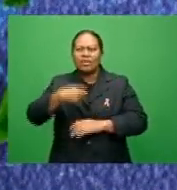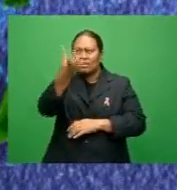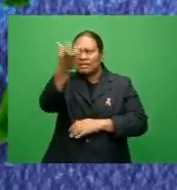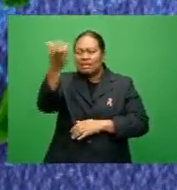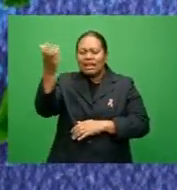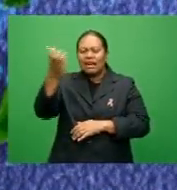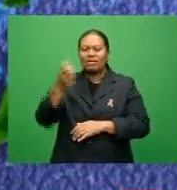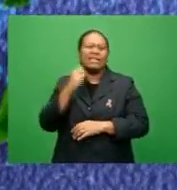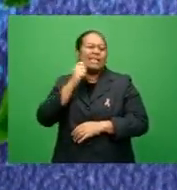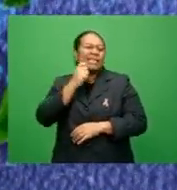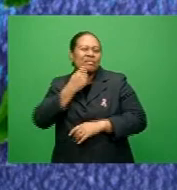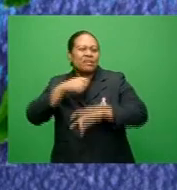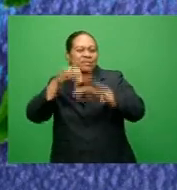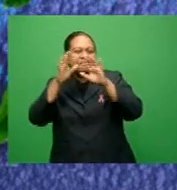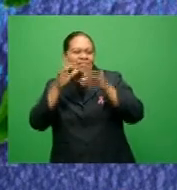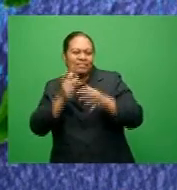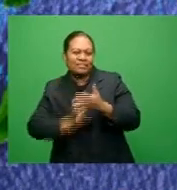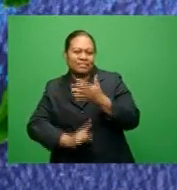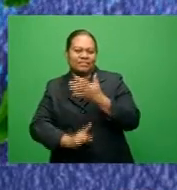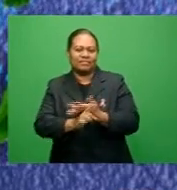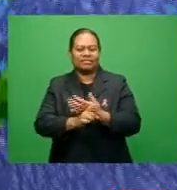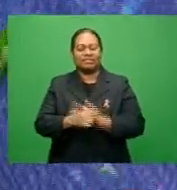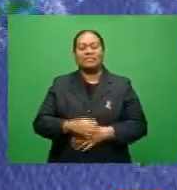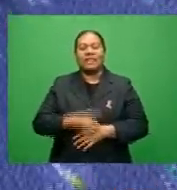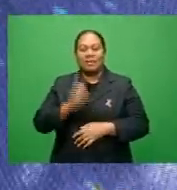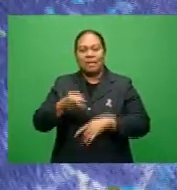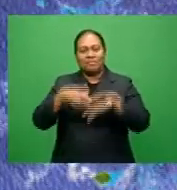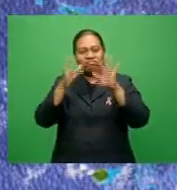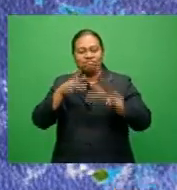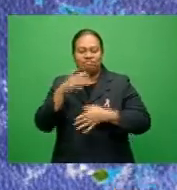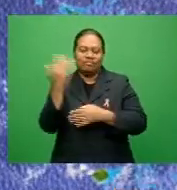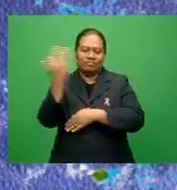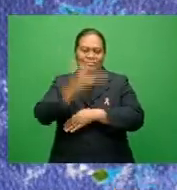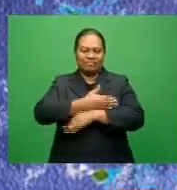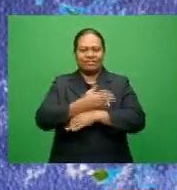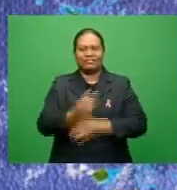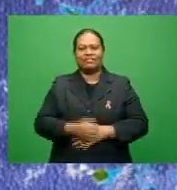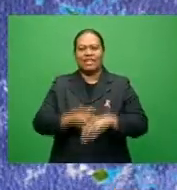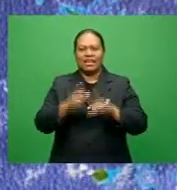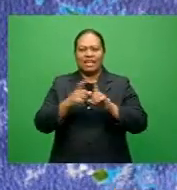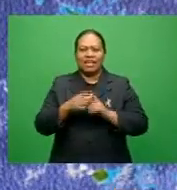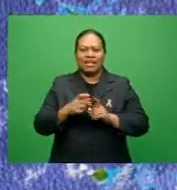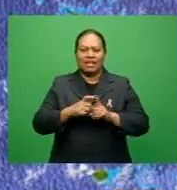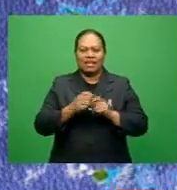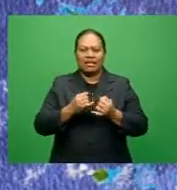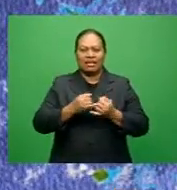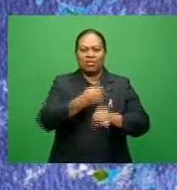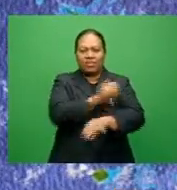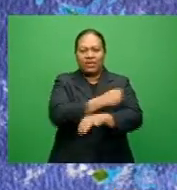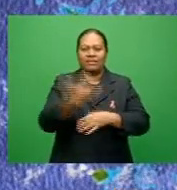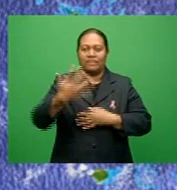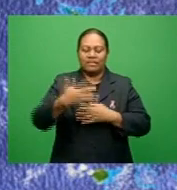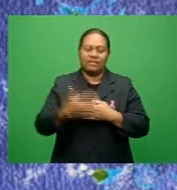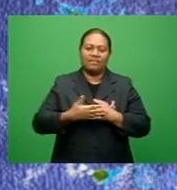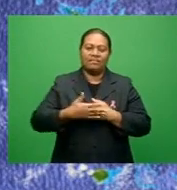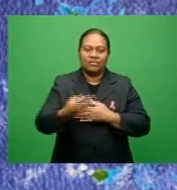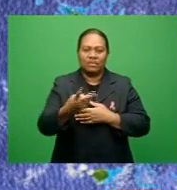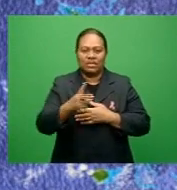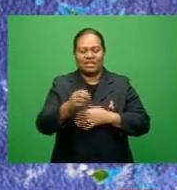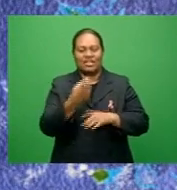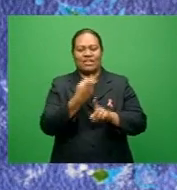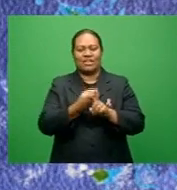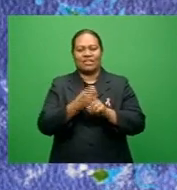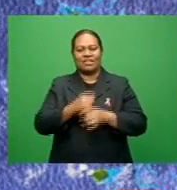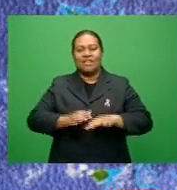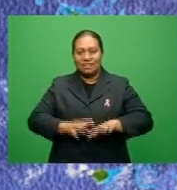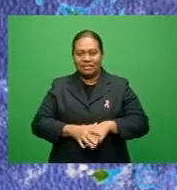light showers and some clearing expected overnight. At sea, southeast winds 15 to 20 knots with moderate to rough seas. Now for